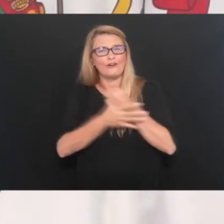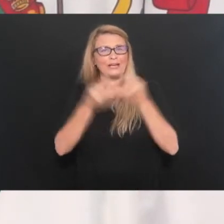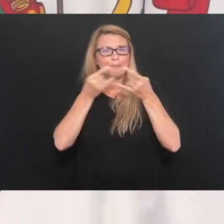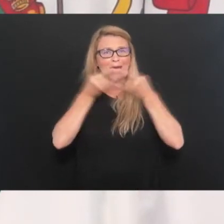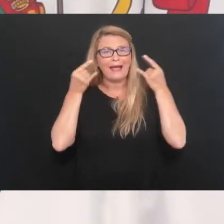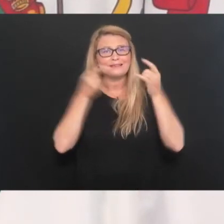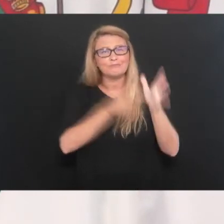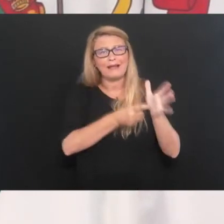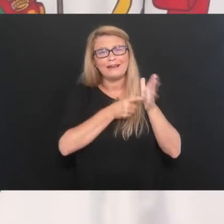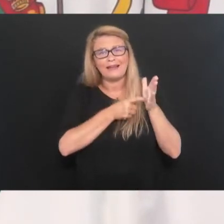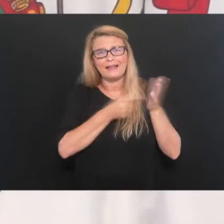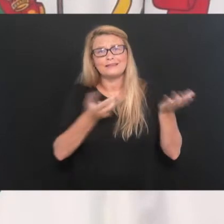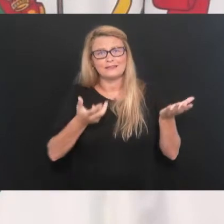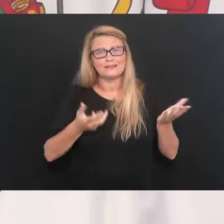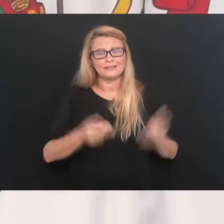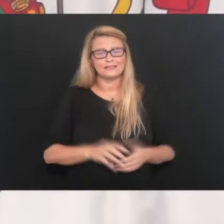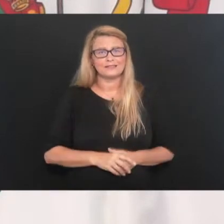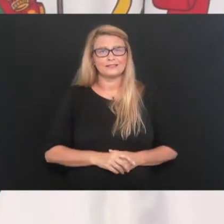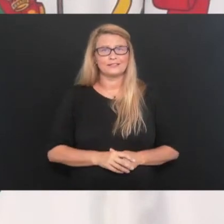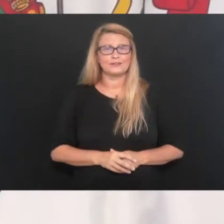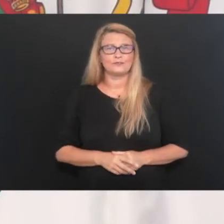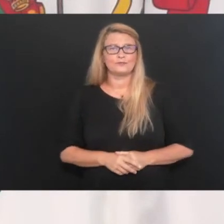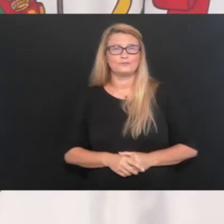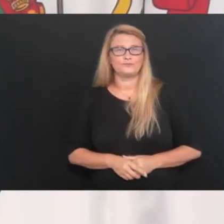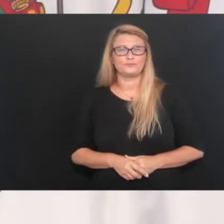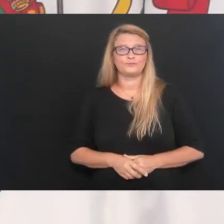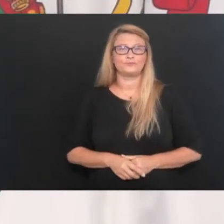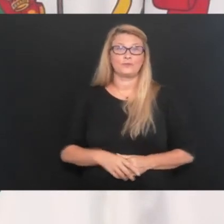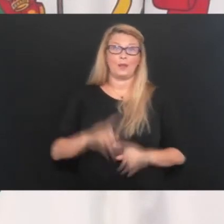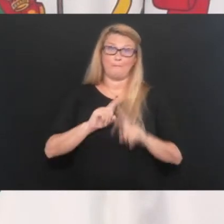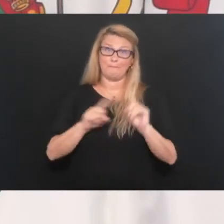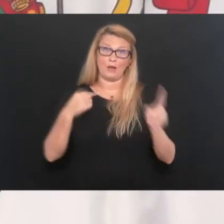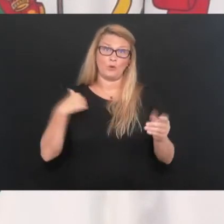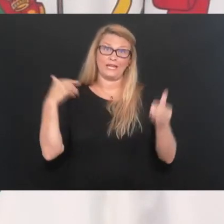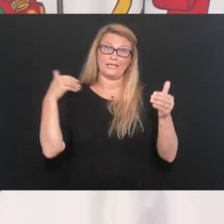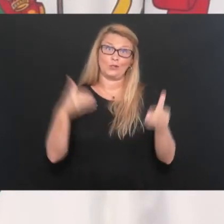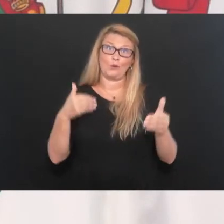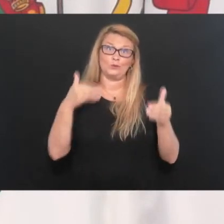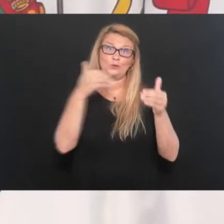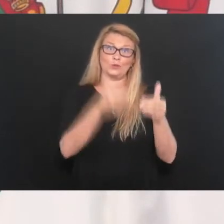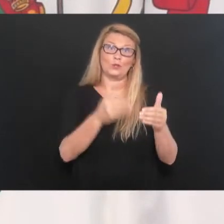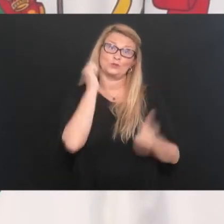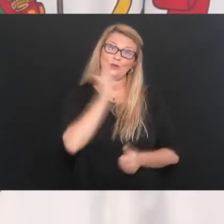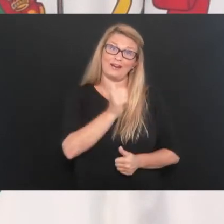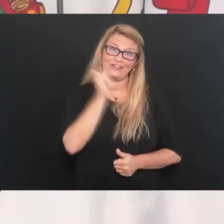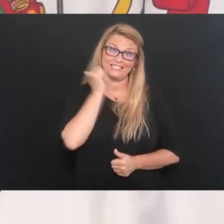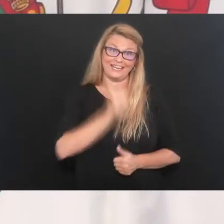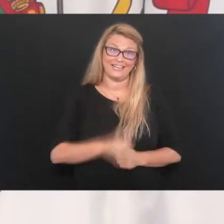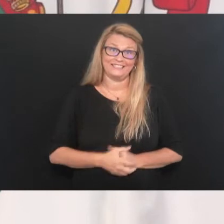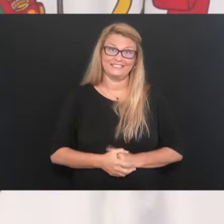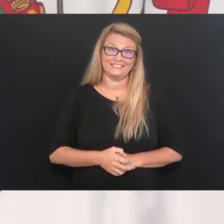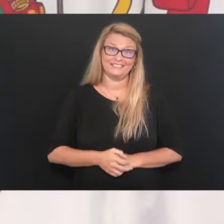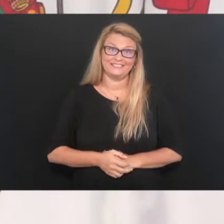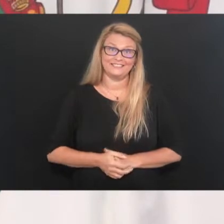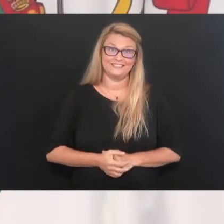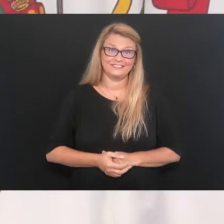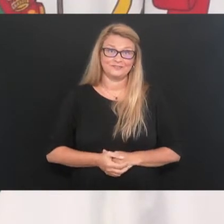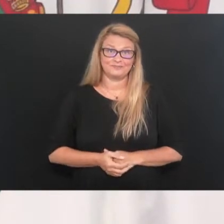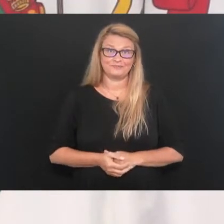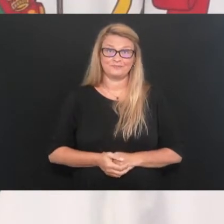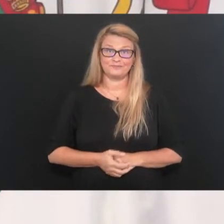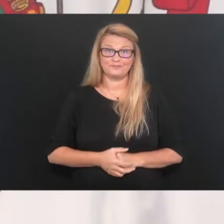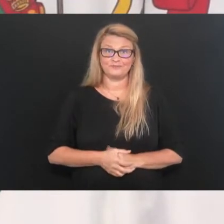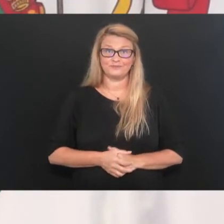be. But we're getting closer and closer every day, and so